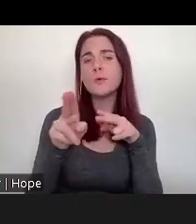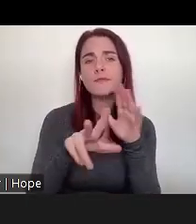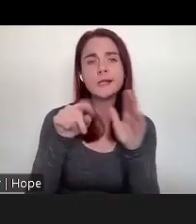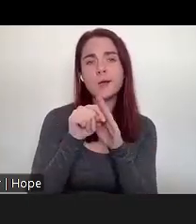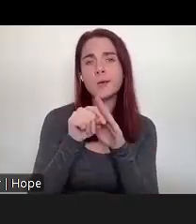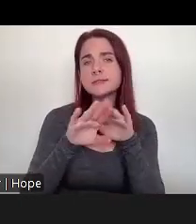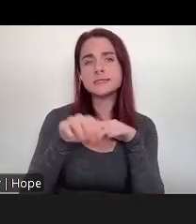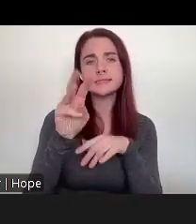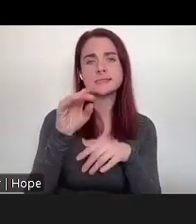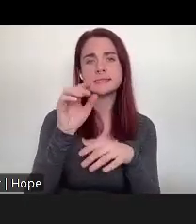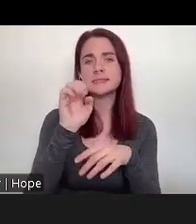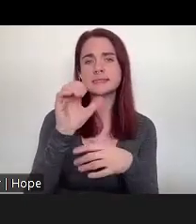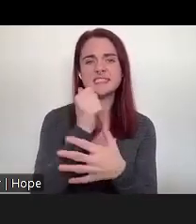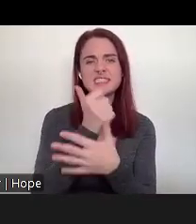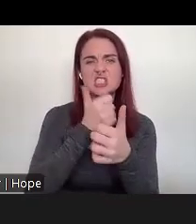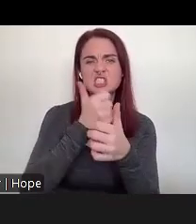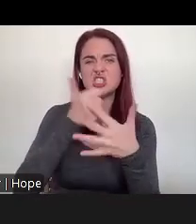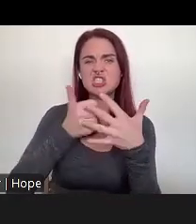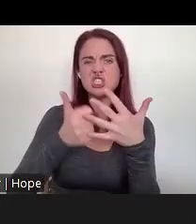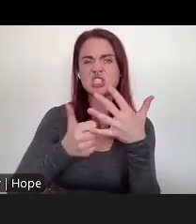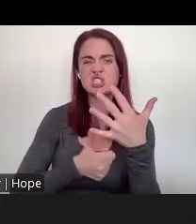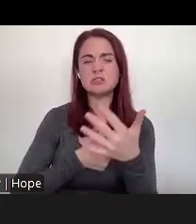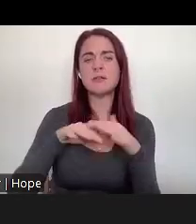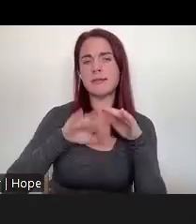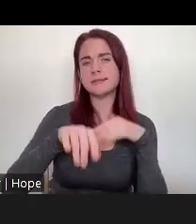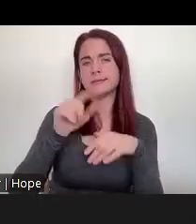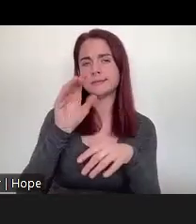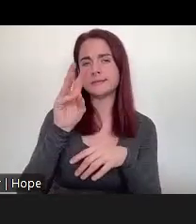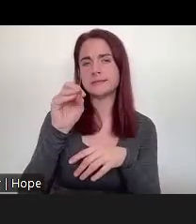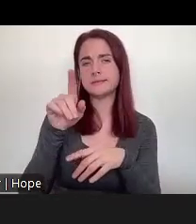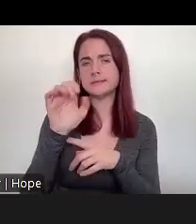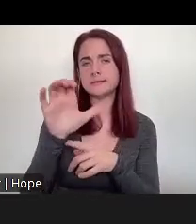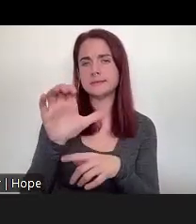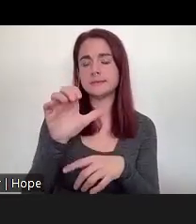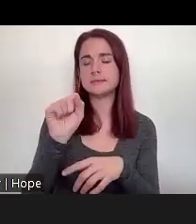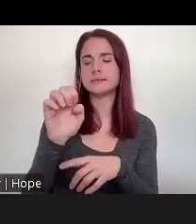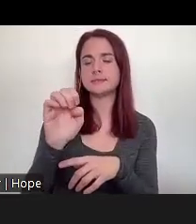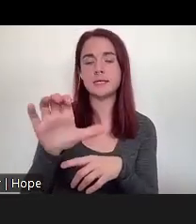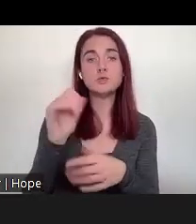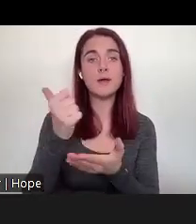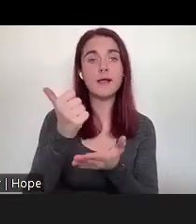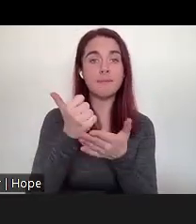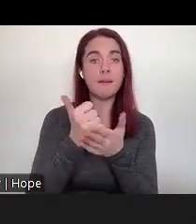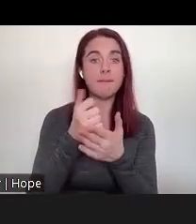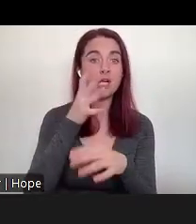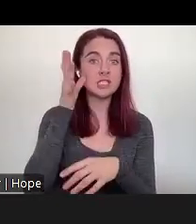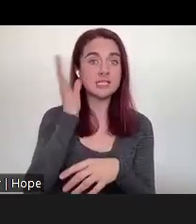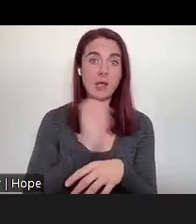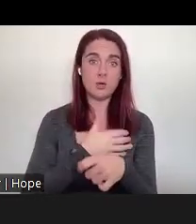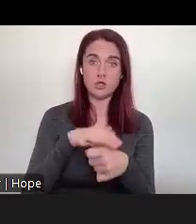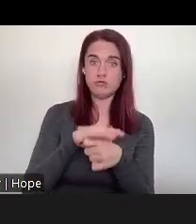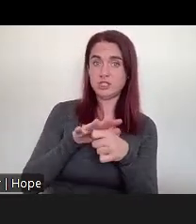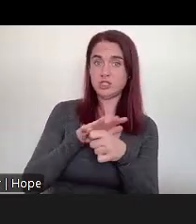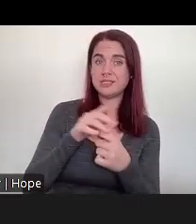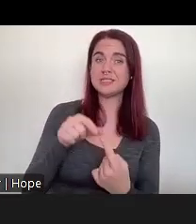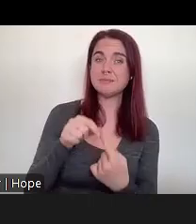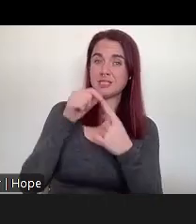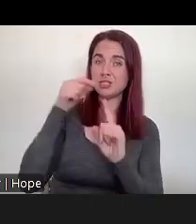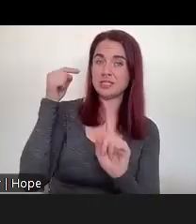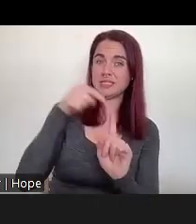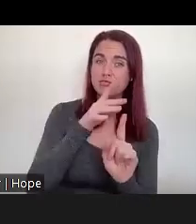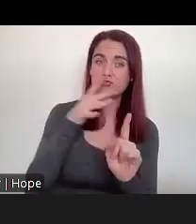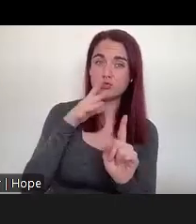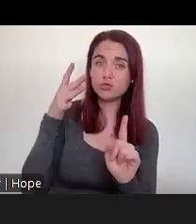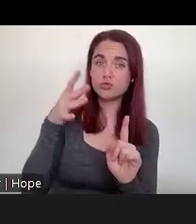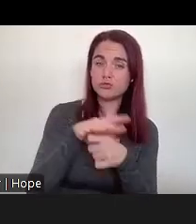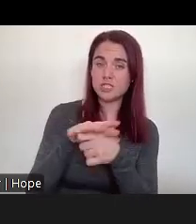60 seconds each to help parents in our region specifically in our rural region, make